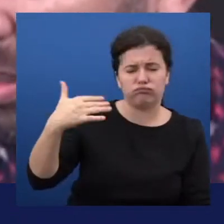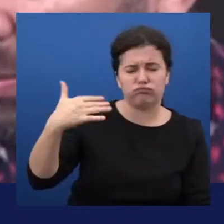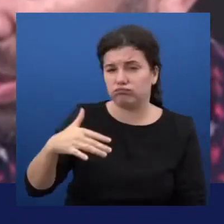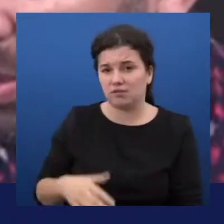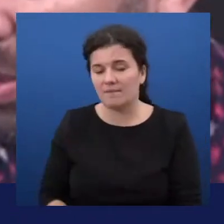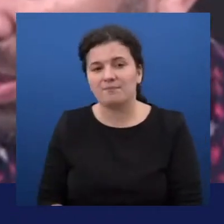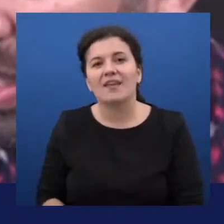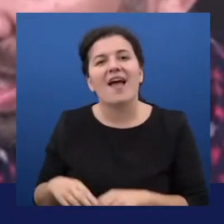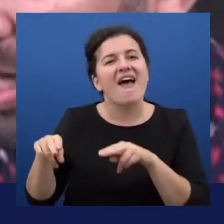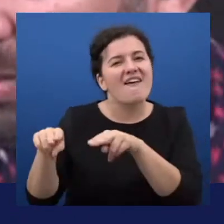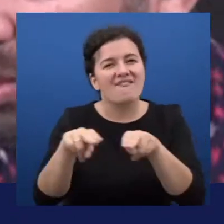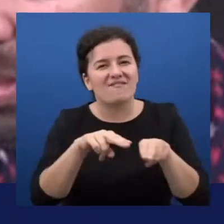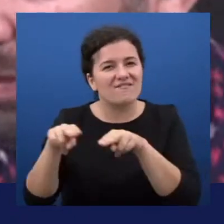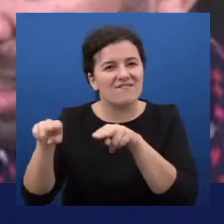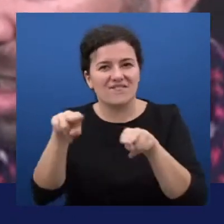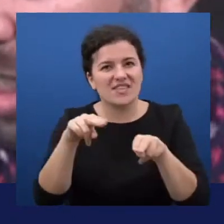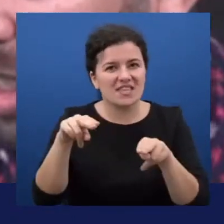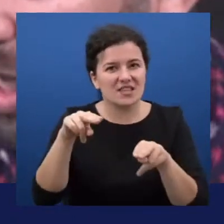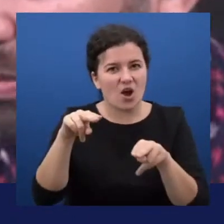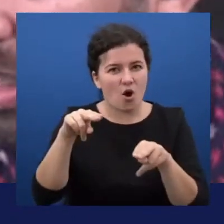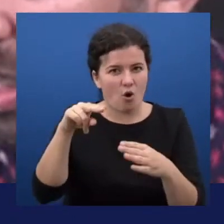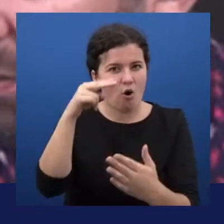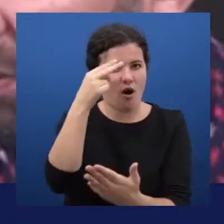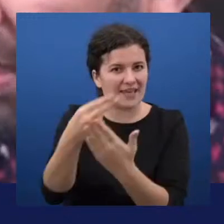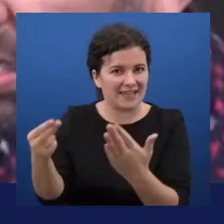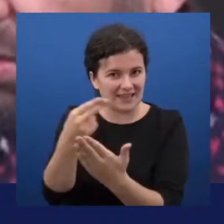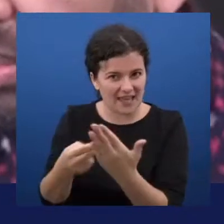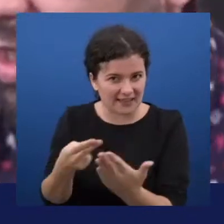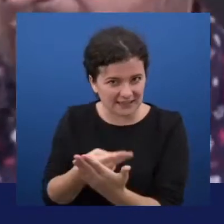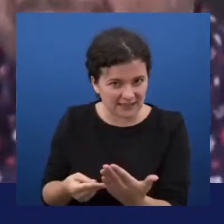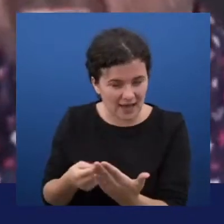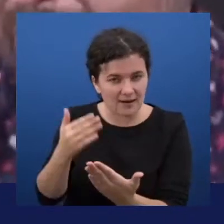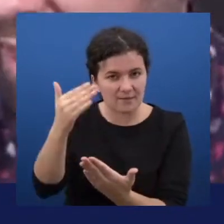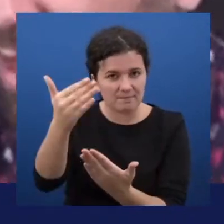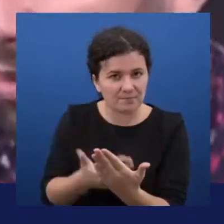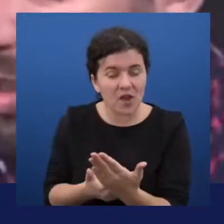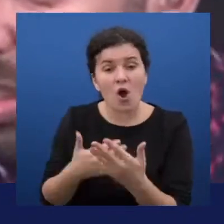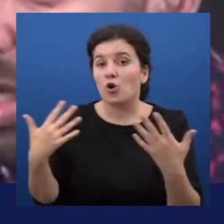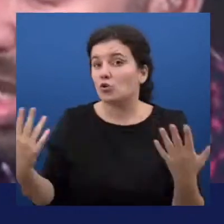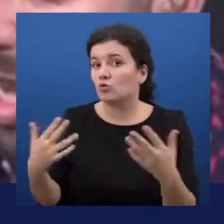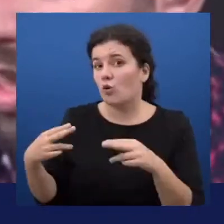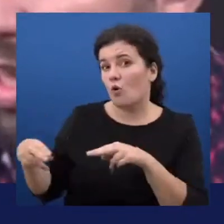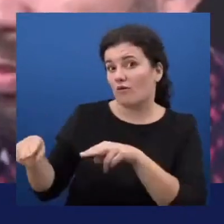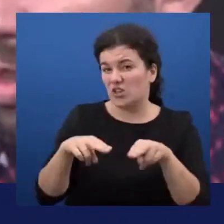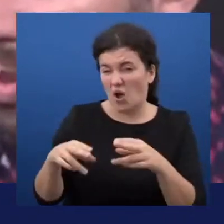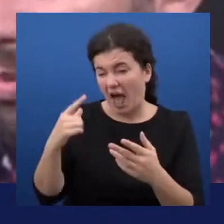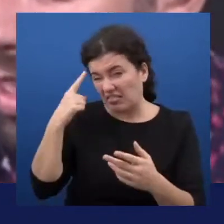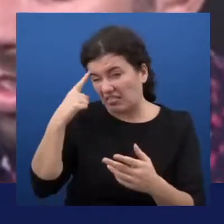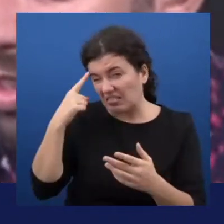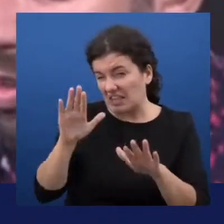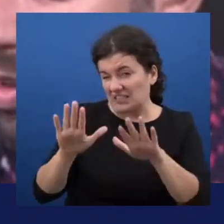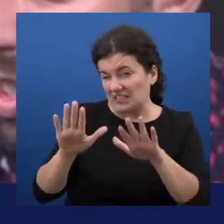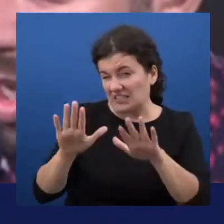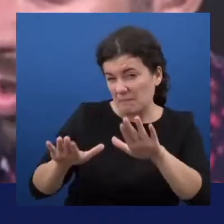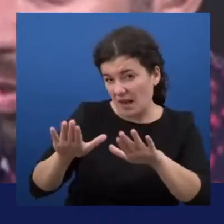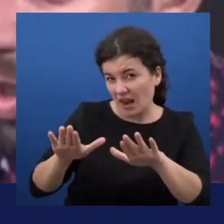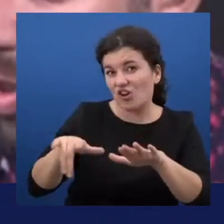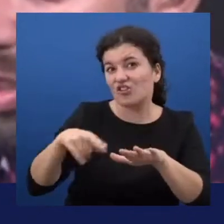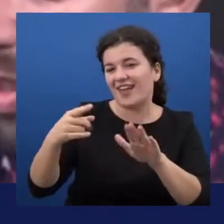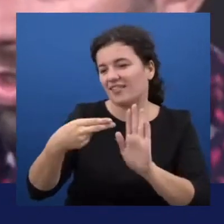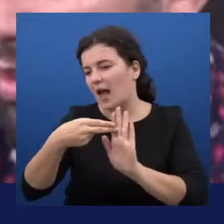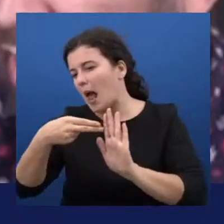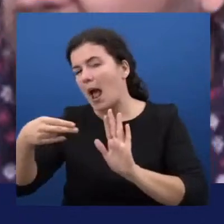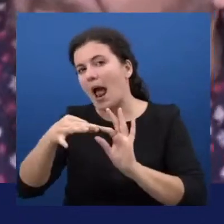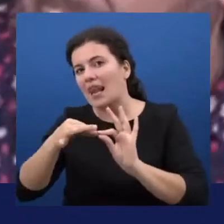Indexer, and put that up, vi.microsoft.com, for video, because it seems like it'd be similar. And then they put up some links to the other one. We